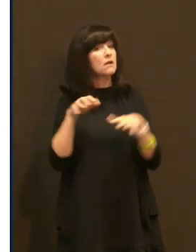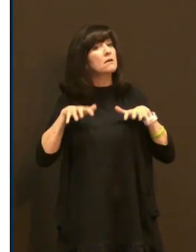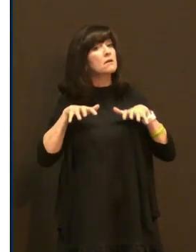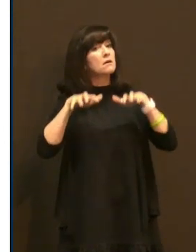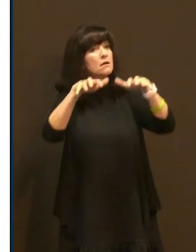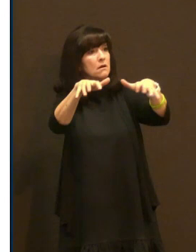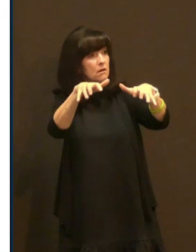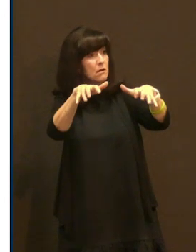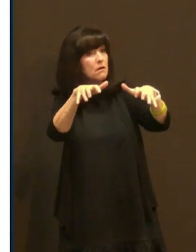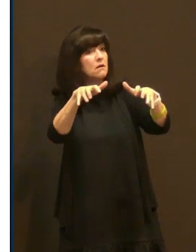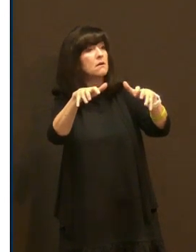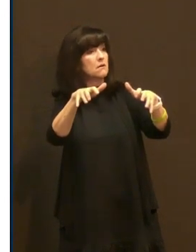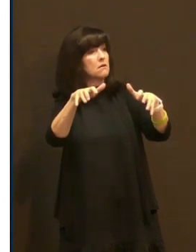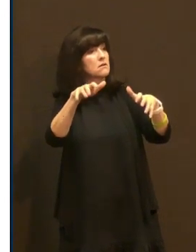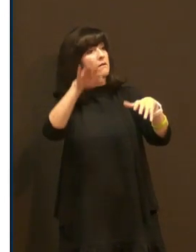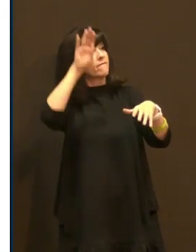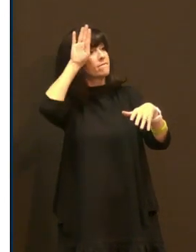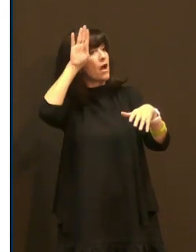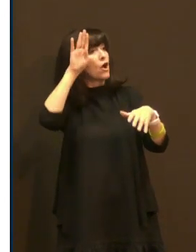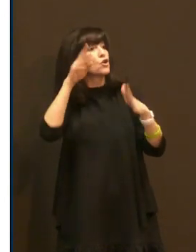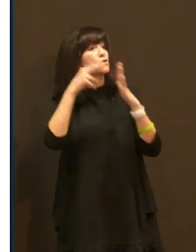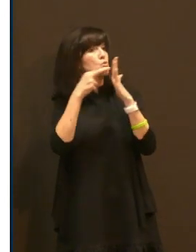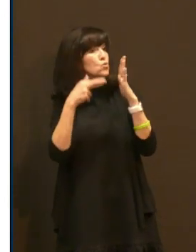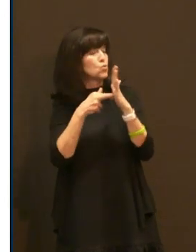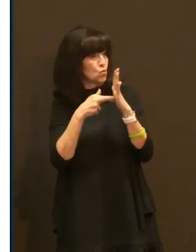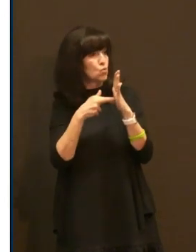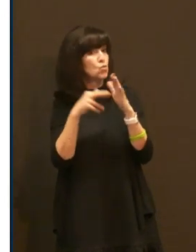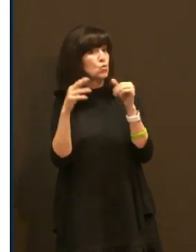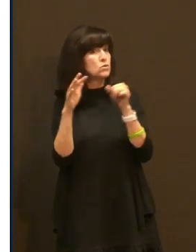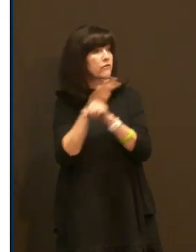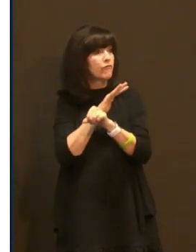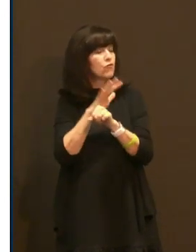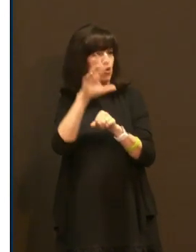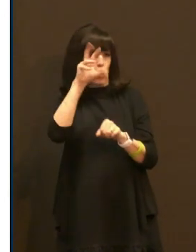is allowed during the phase 1 reopening plan.